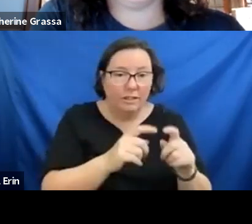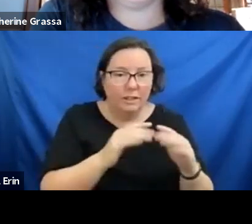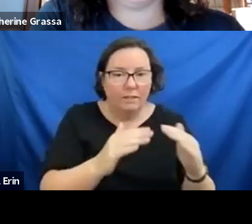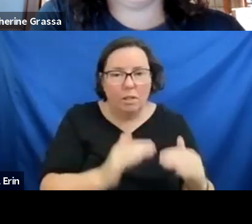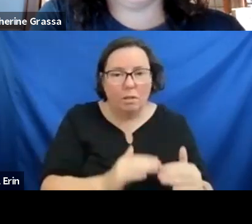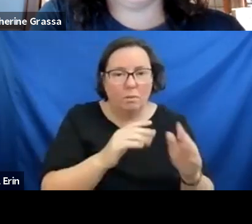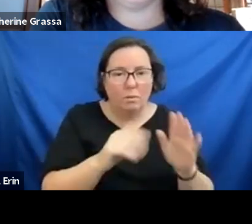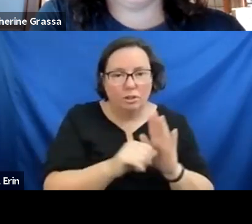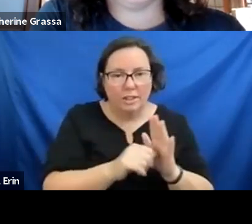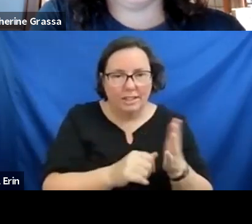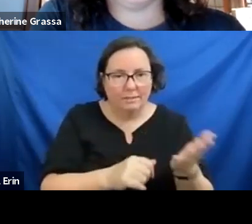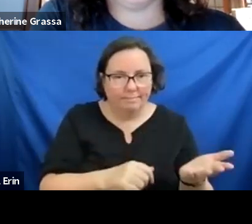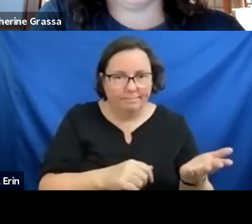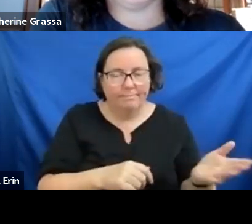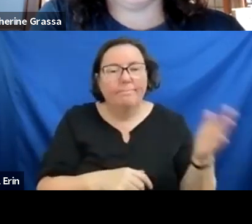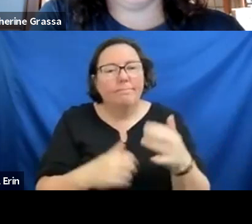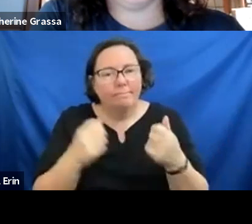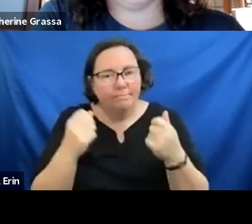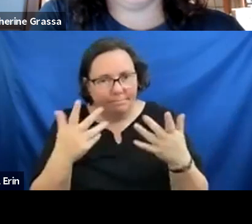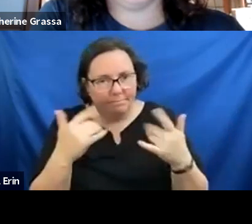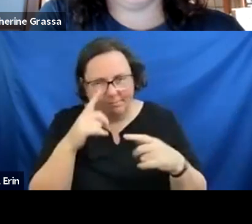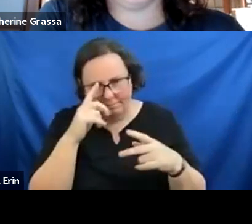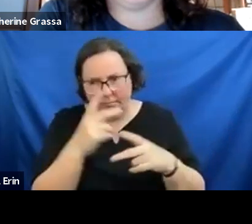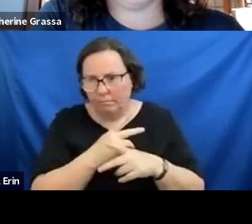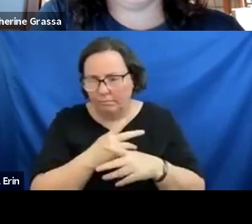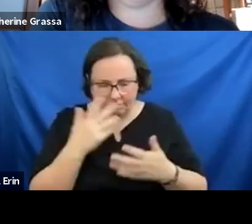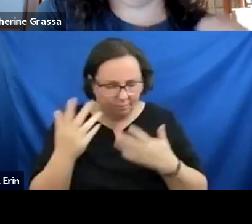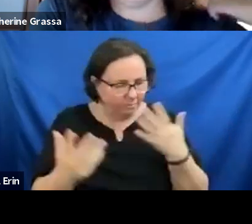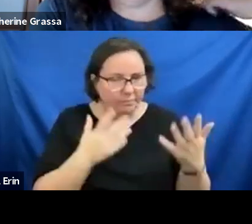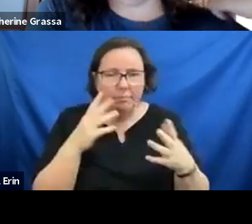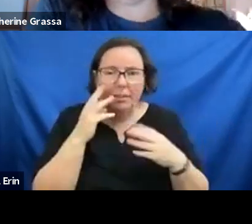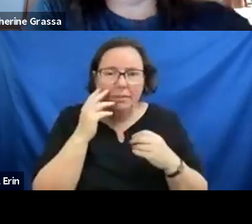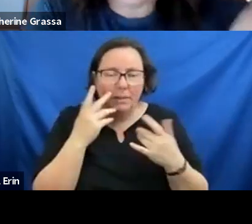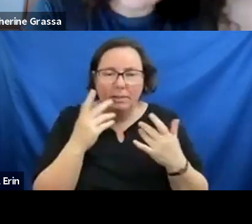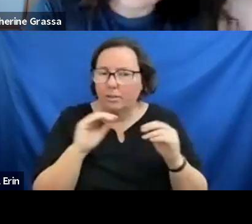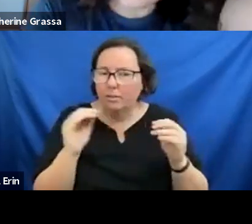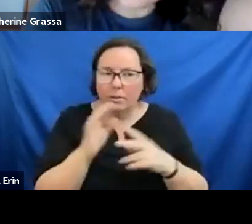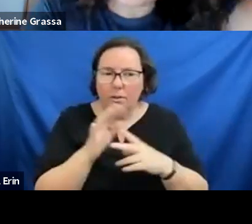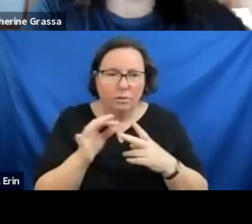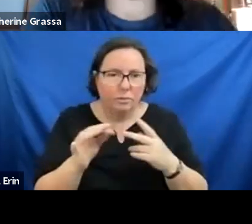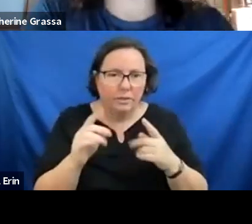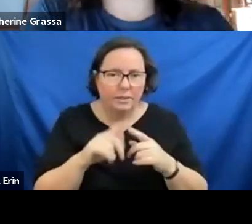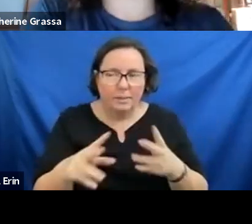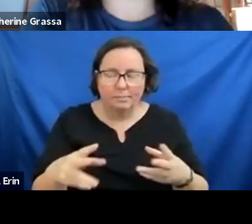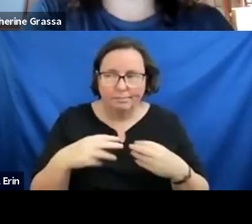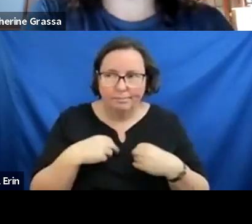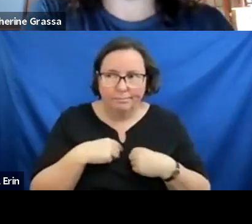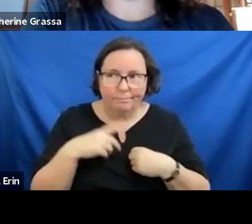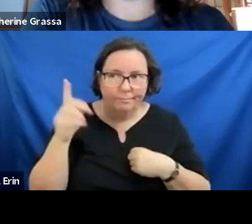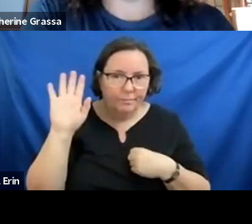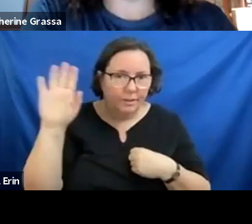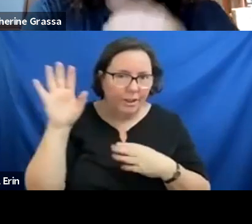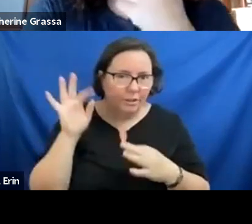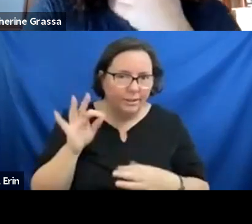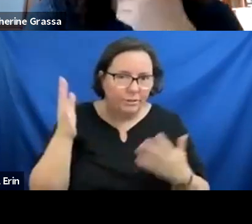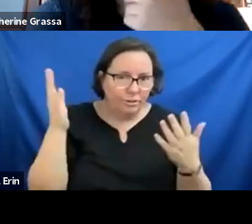grades. Many of them are still processing this information. They have no choice but to accept this disappointing decision. I